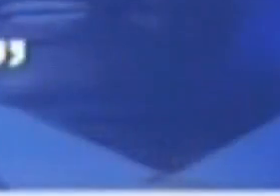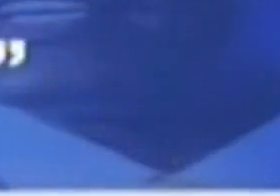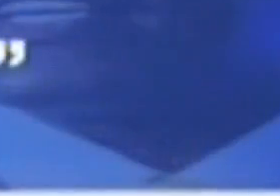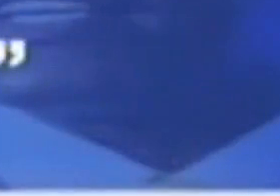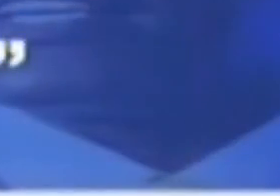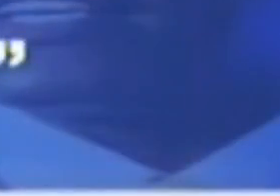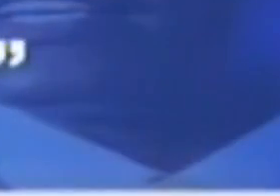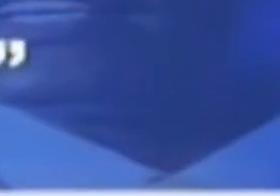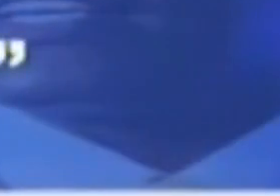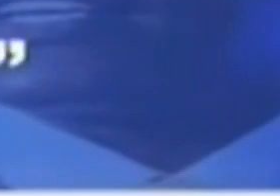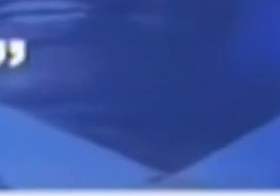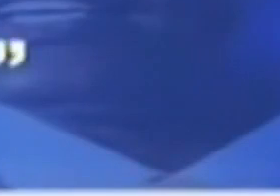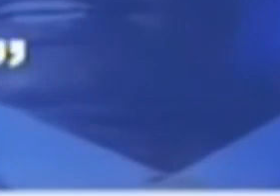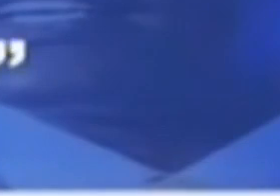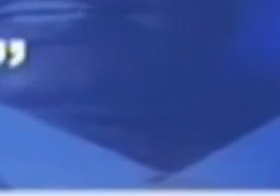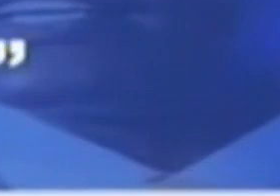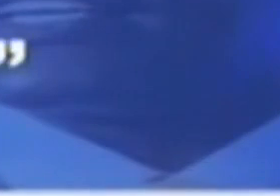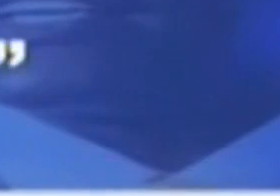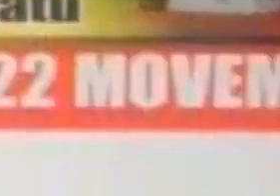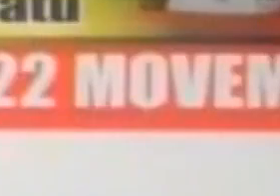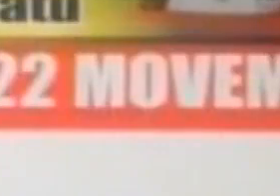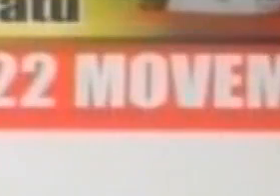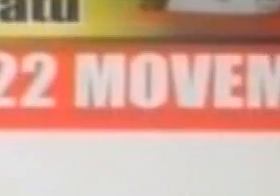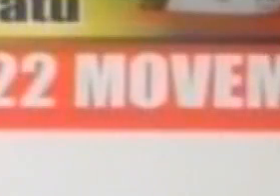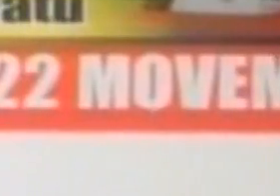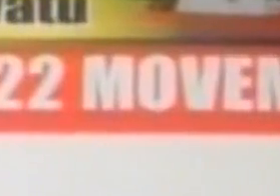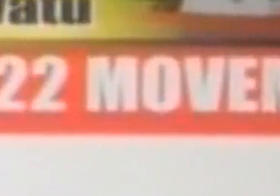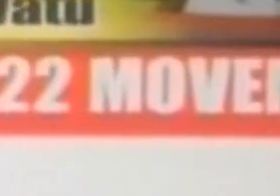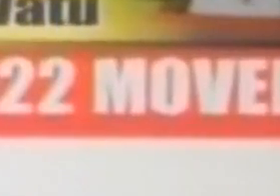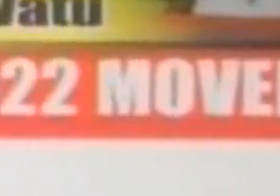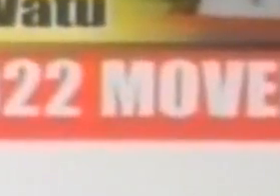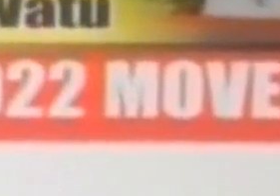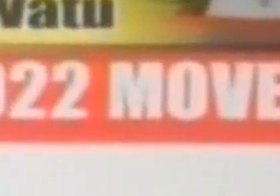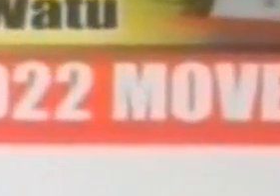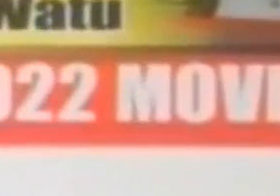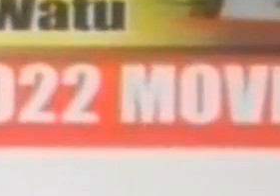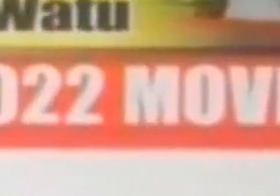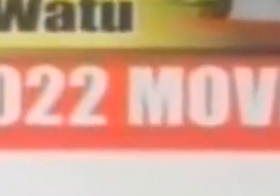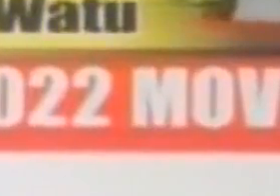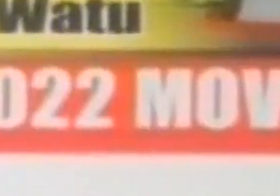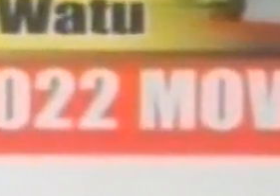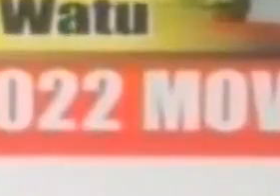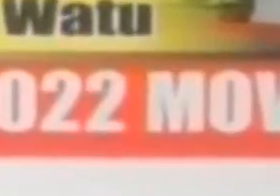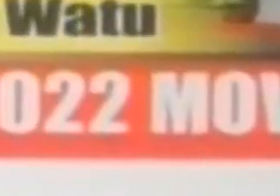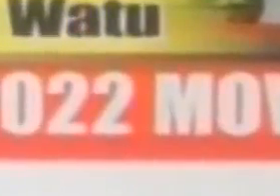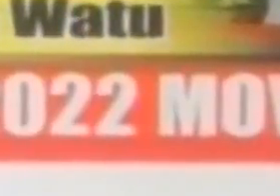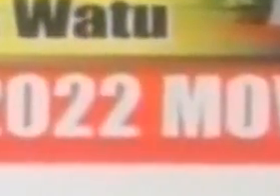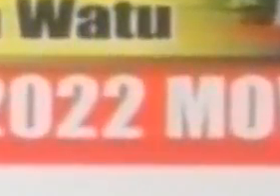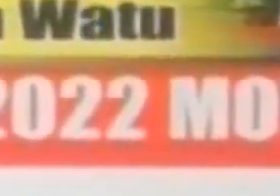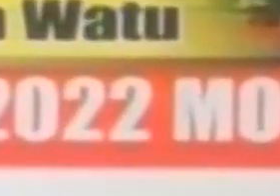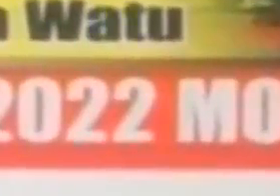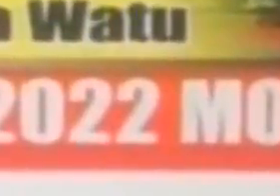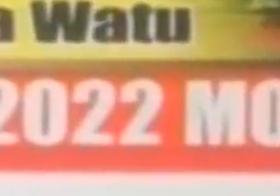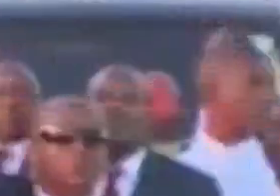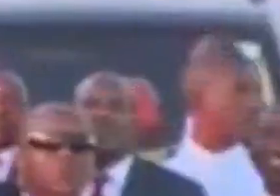President's Office, David Mugonyi, asked a section of politicians who have started early campaigns for a Ruto presidency to hold the horses and focus on the Big Four